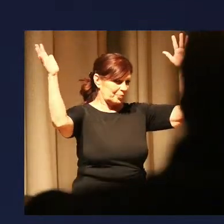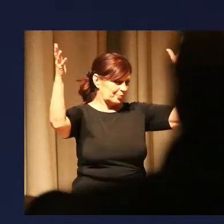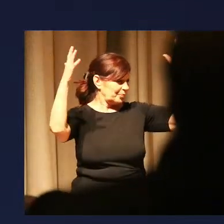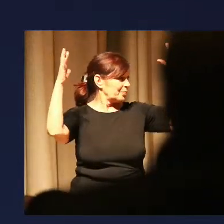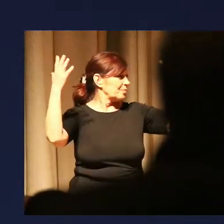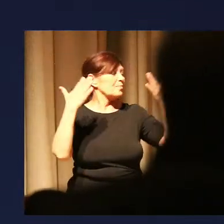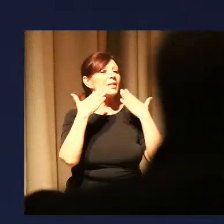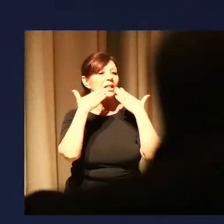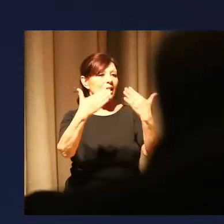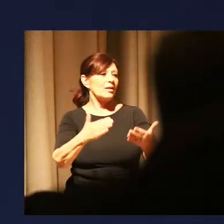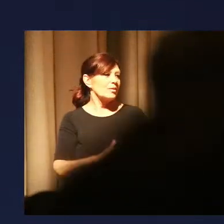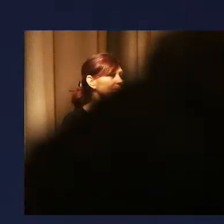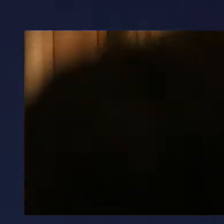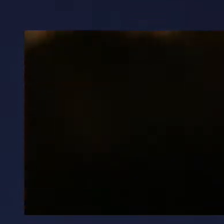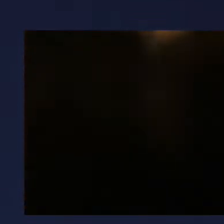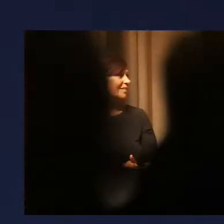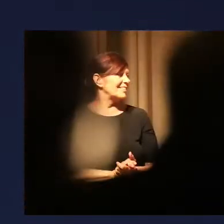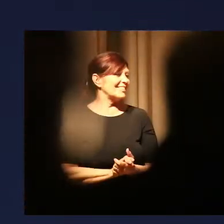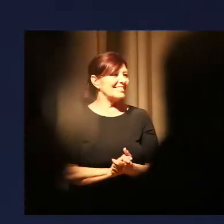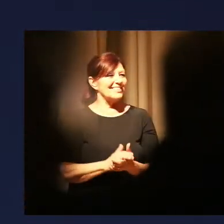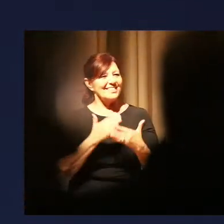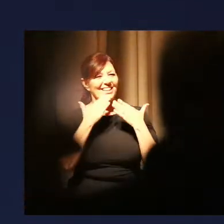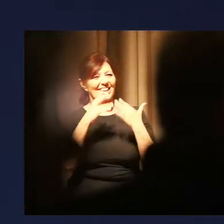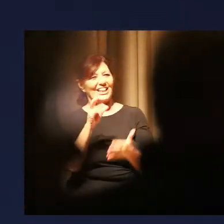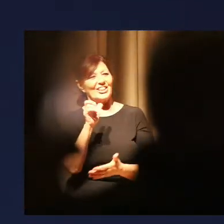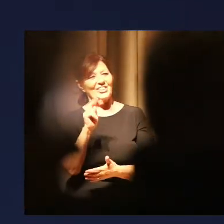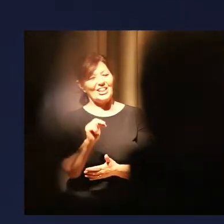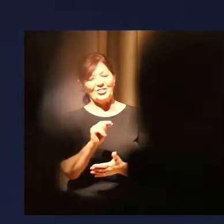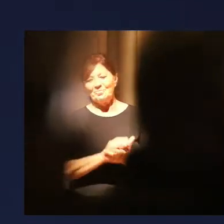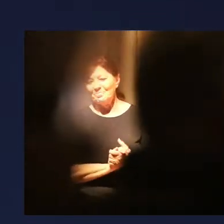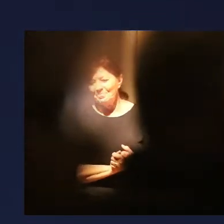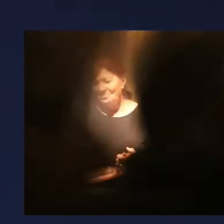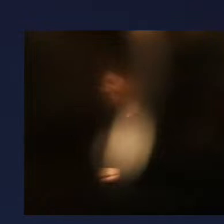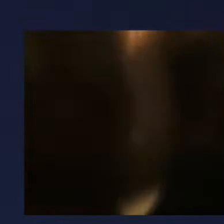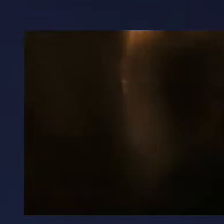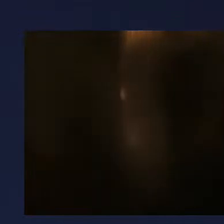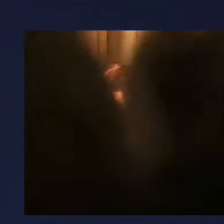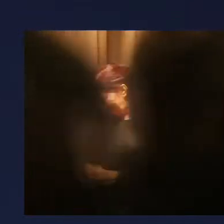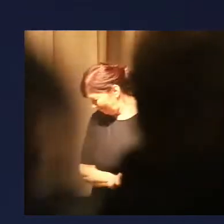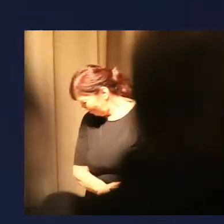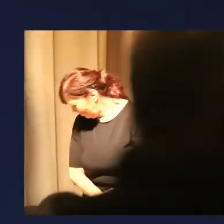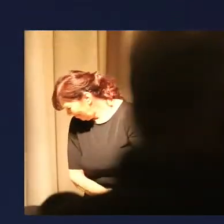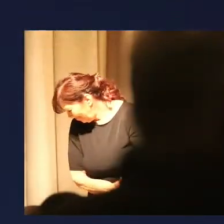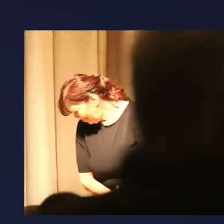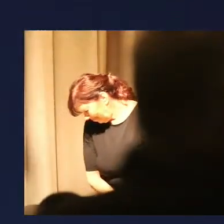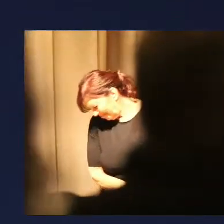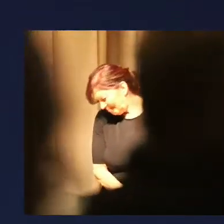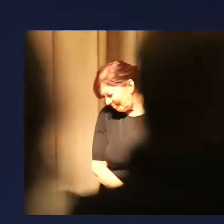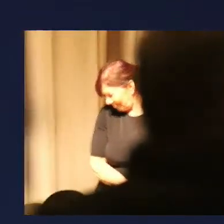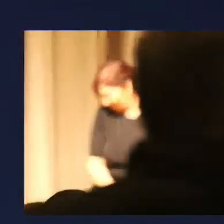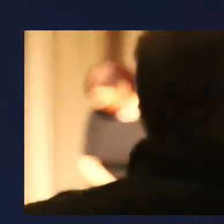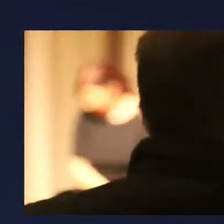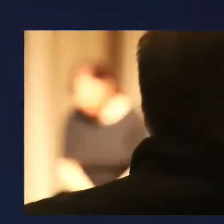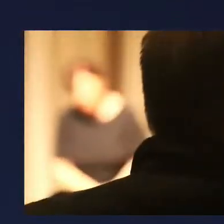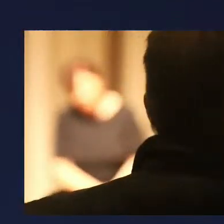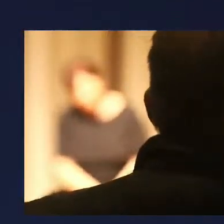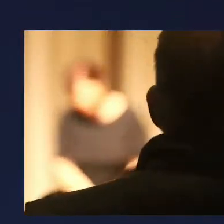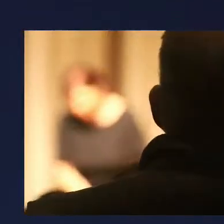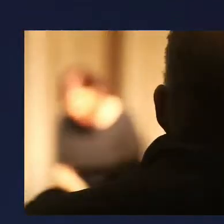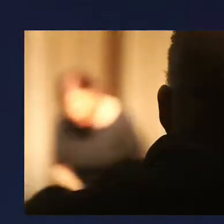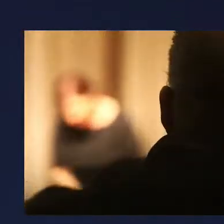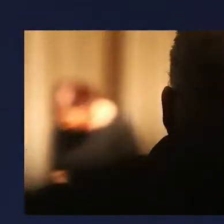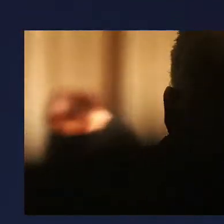Thank you. And thank you, Karen Gambino, one more time. Thank you all. Thank you all.